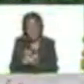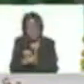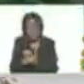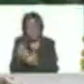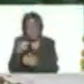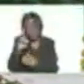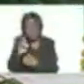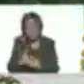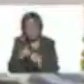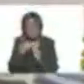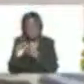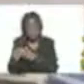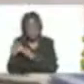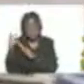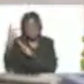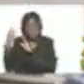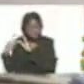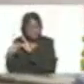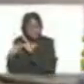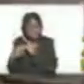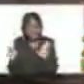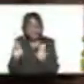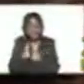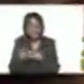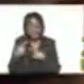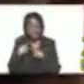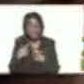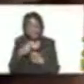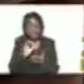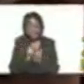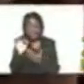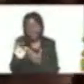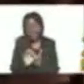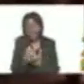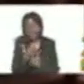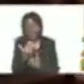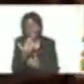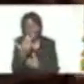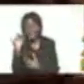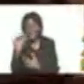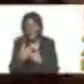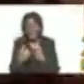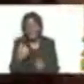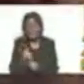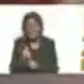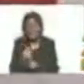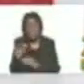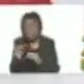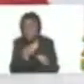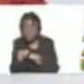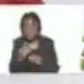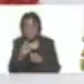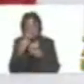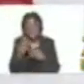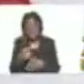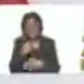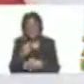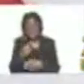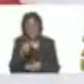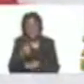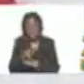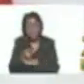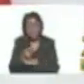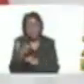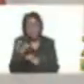been closed since February 15th last year, but managing director of the Point Complex, Craig Martin, says the property that will be hiring